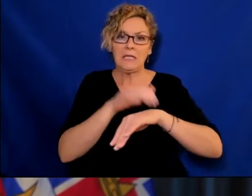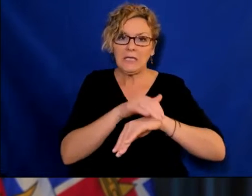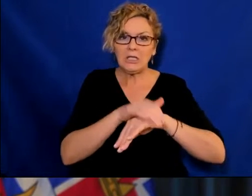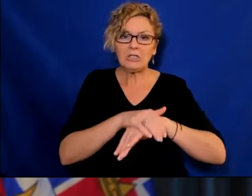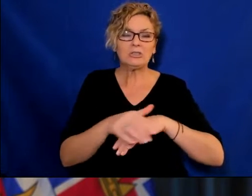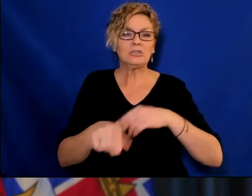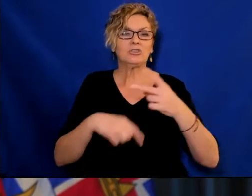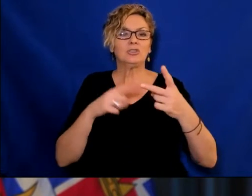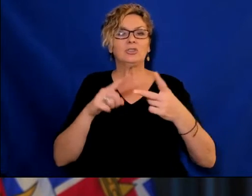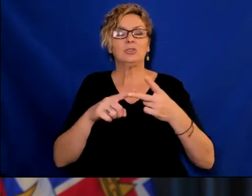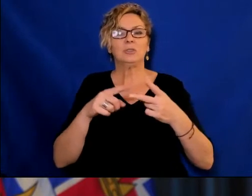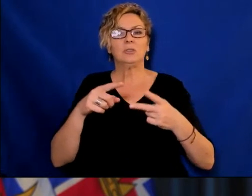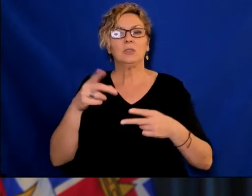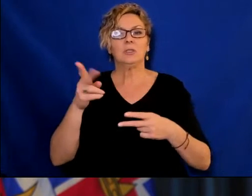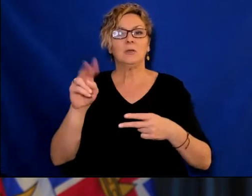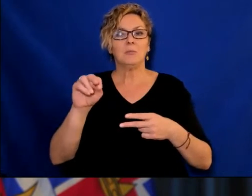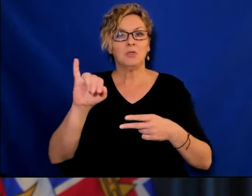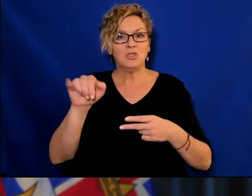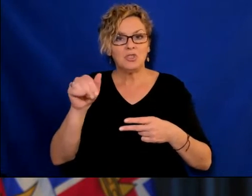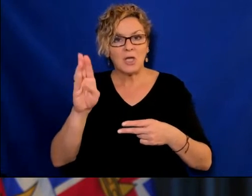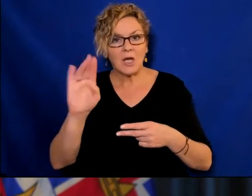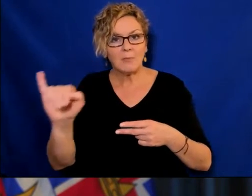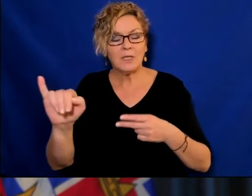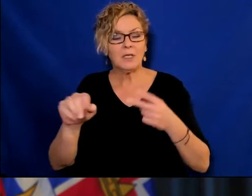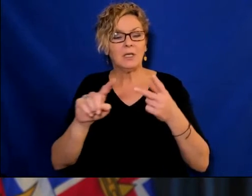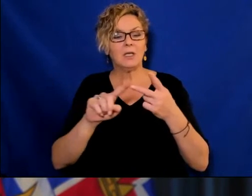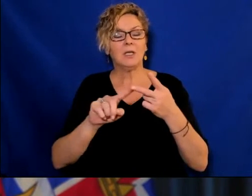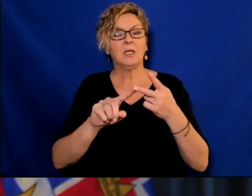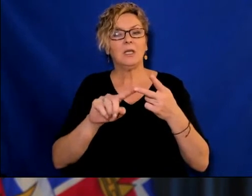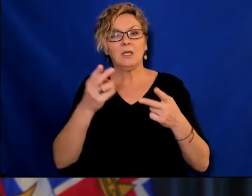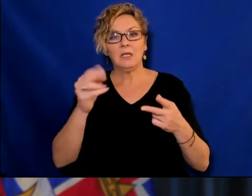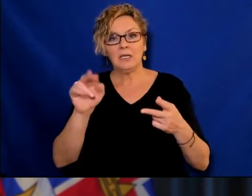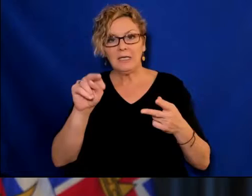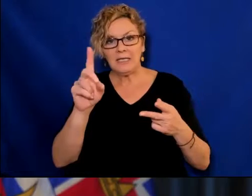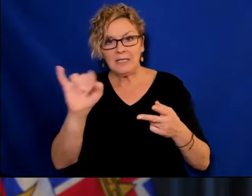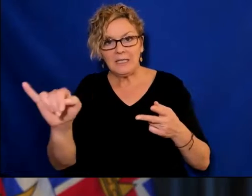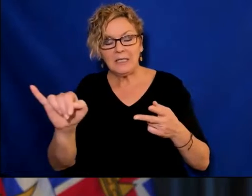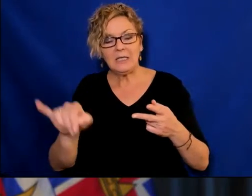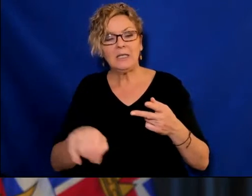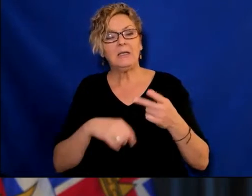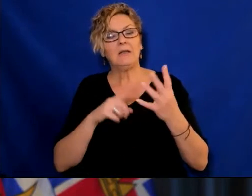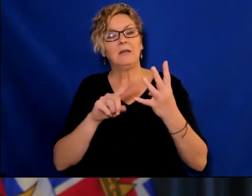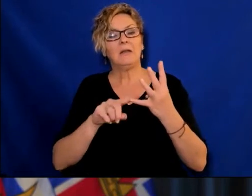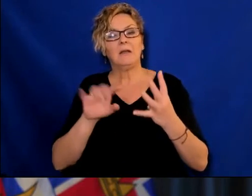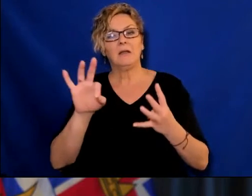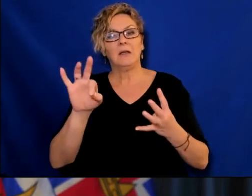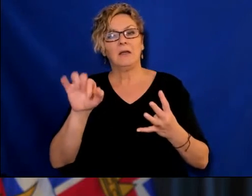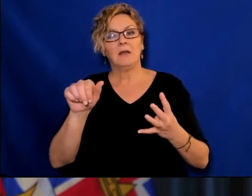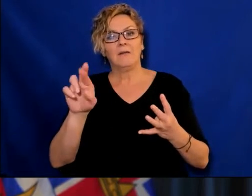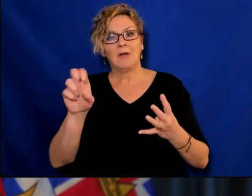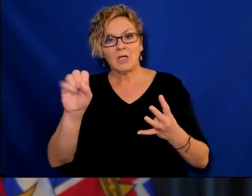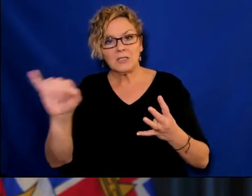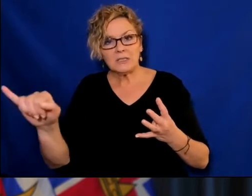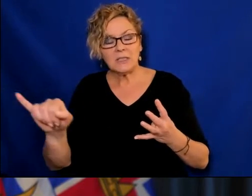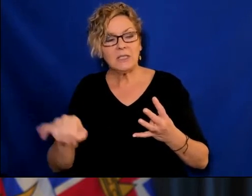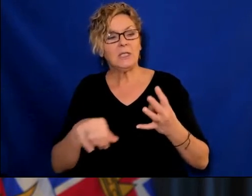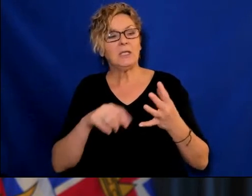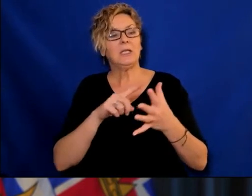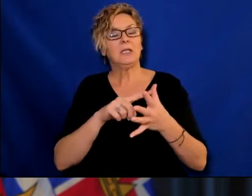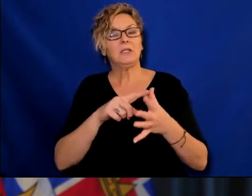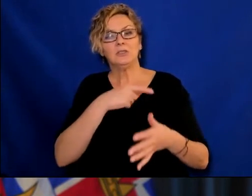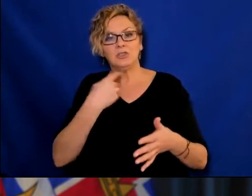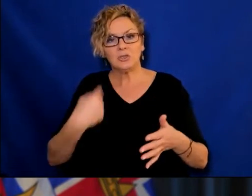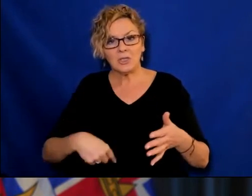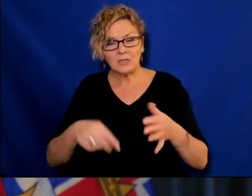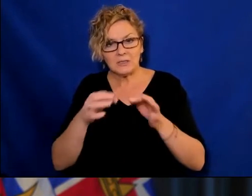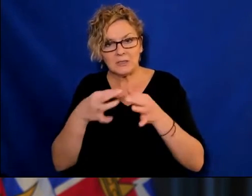Hindi and in Farsi and in Chinese language, Chinese text, and so on. So we have to continue to make an effort there.